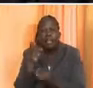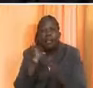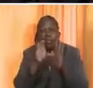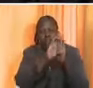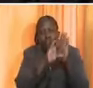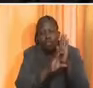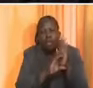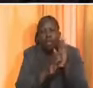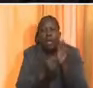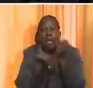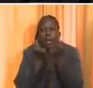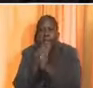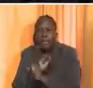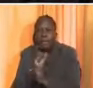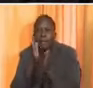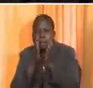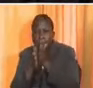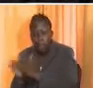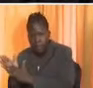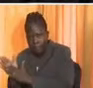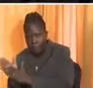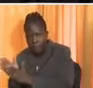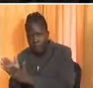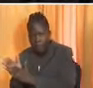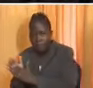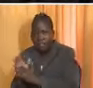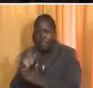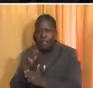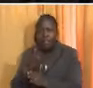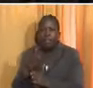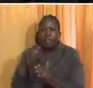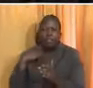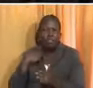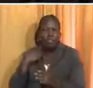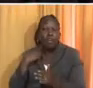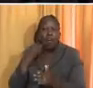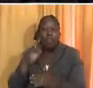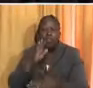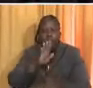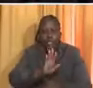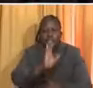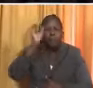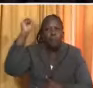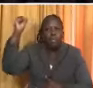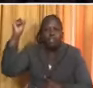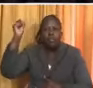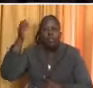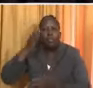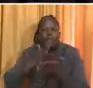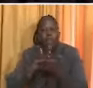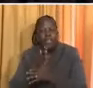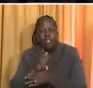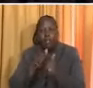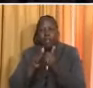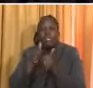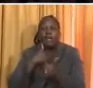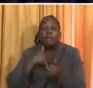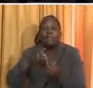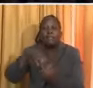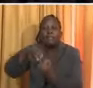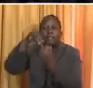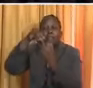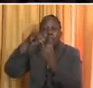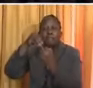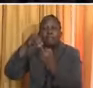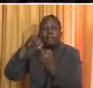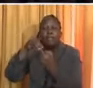process. Similarly, the guarantee of his political rights, which are specific under Article 38(1),